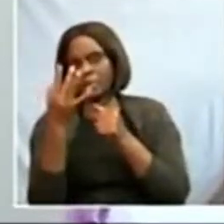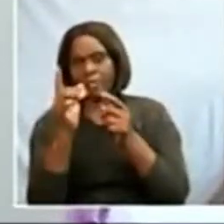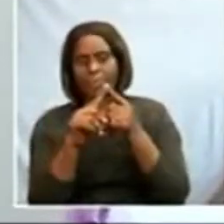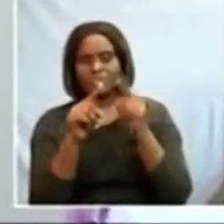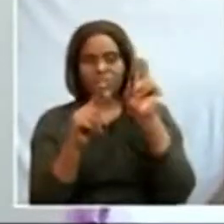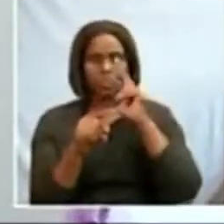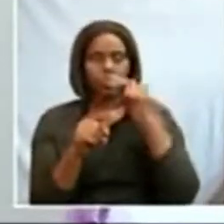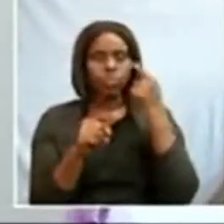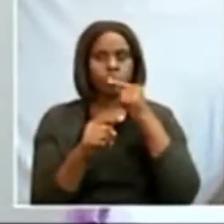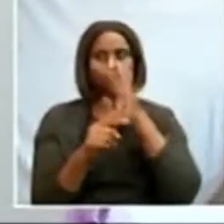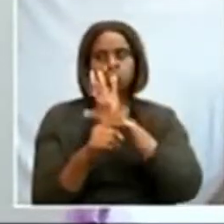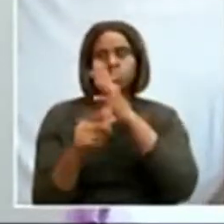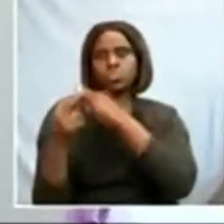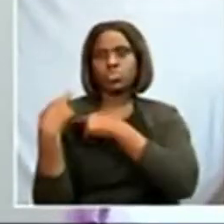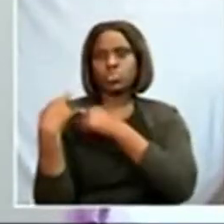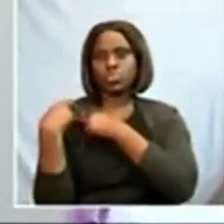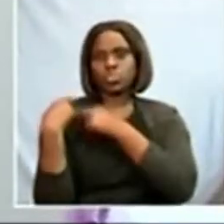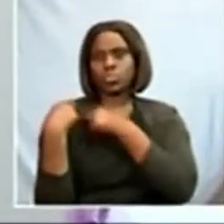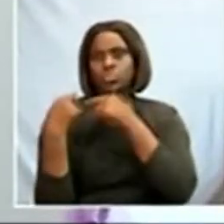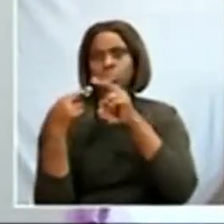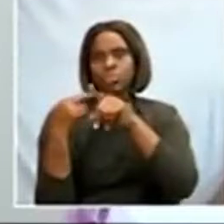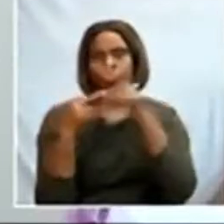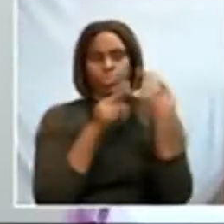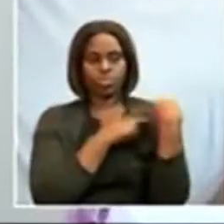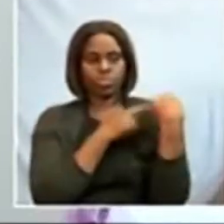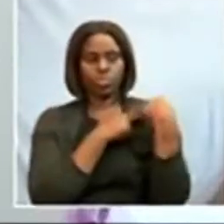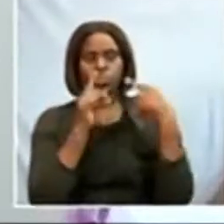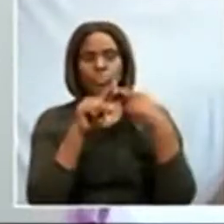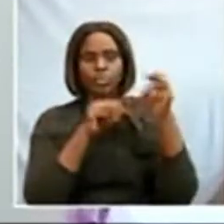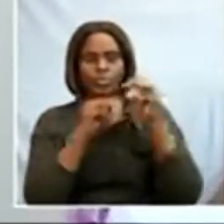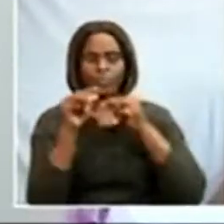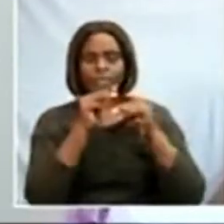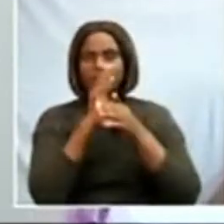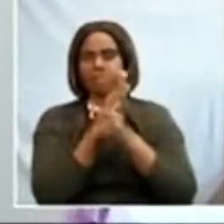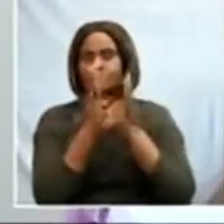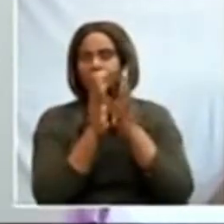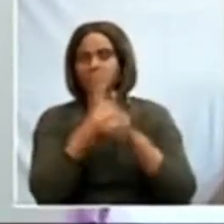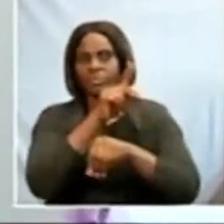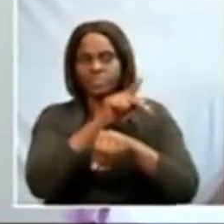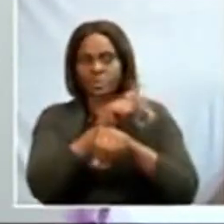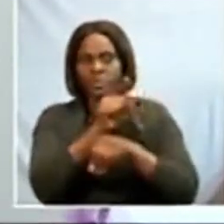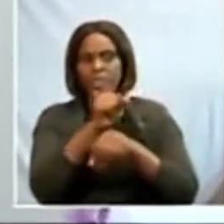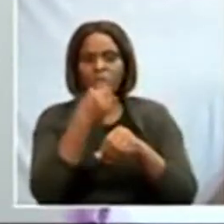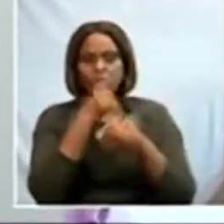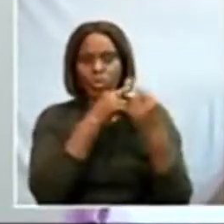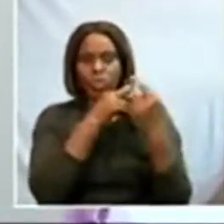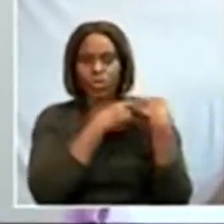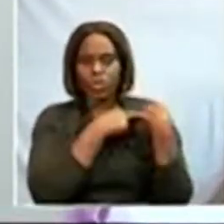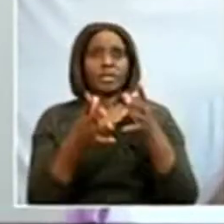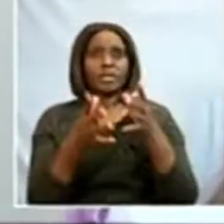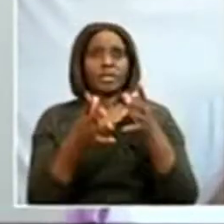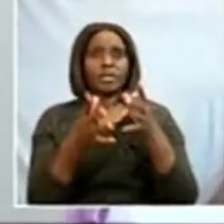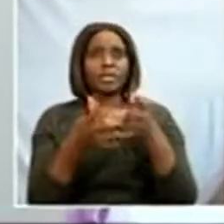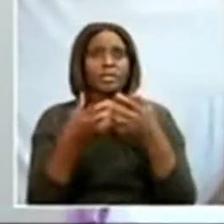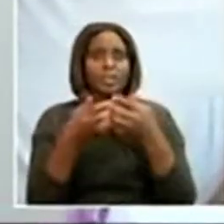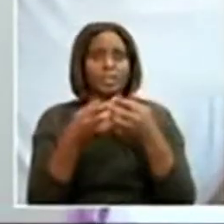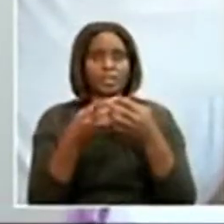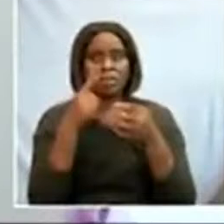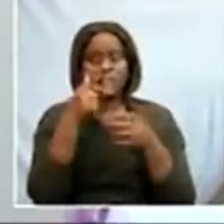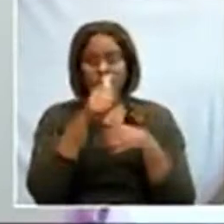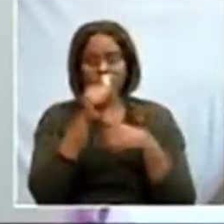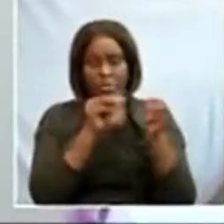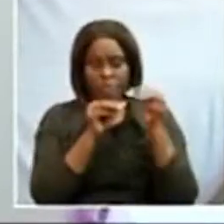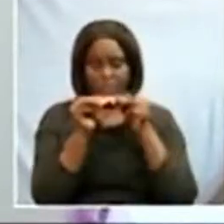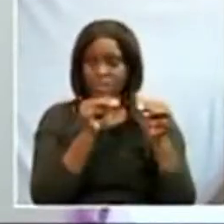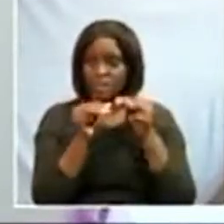whose duty is it to manage the contract? It's the director engineering who is supposed to be managing